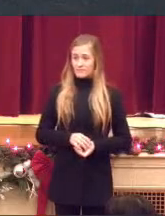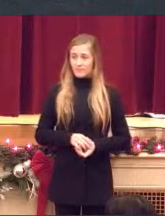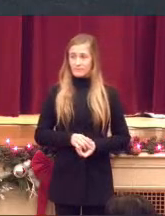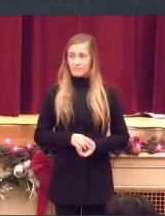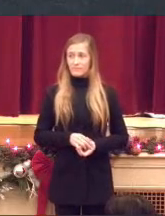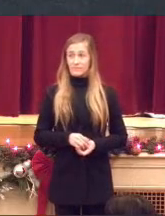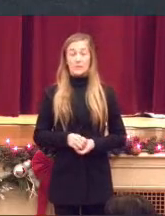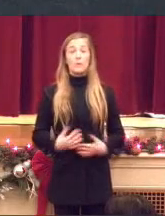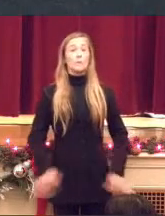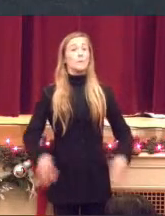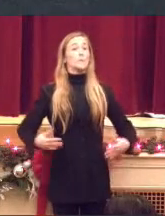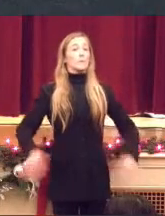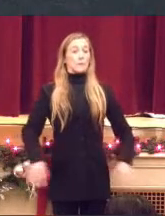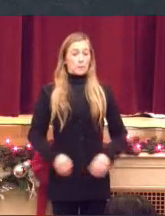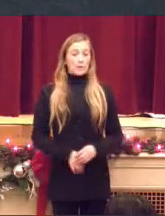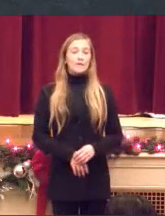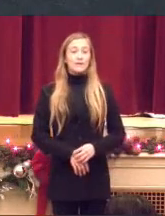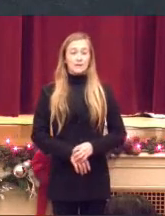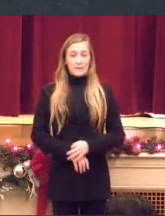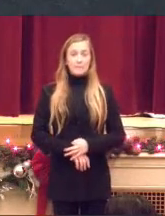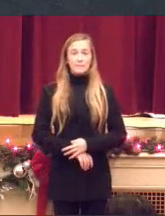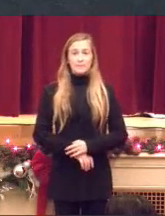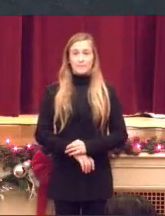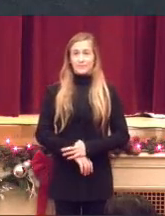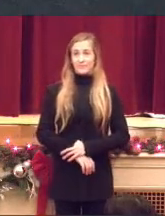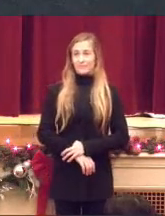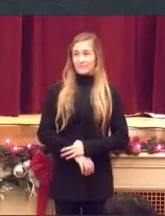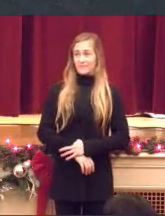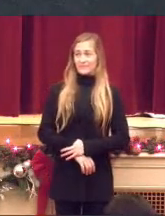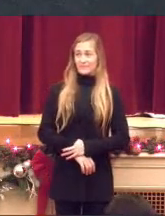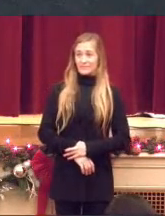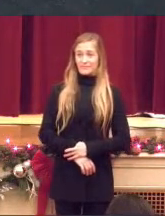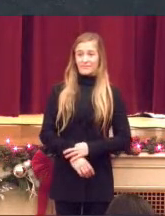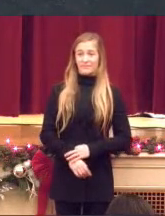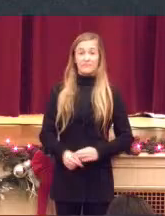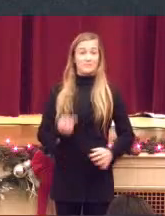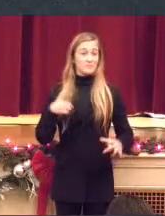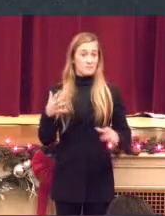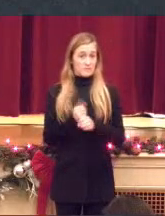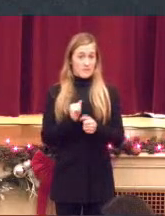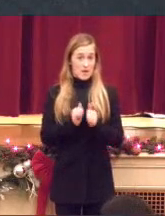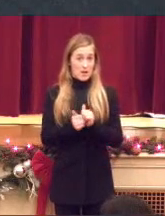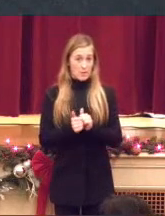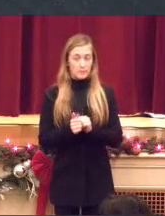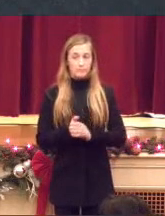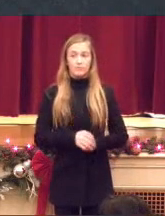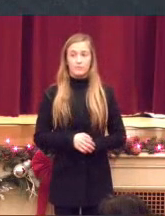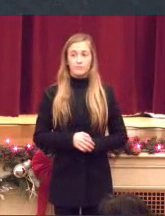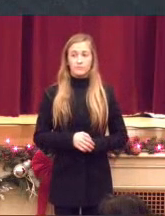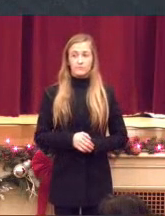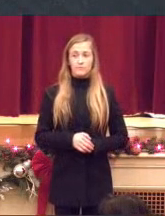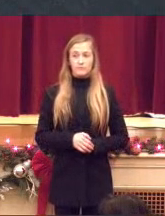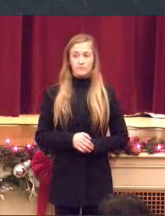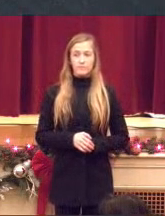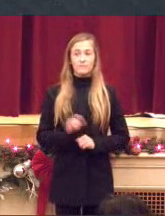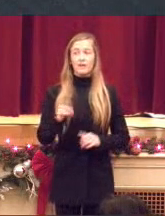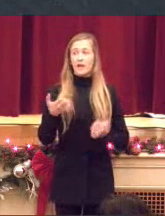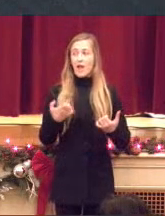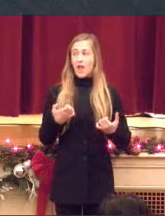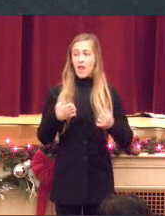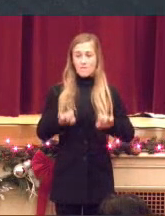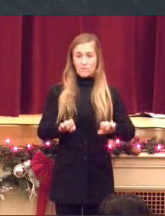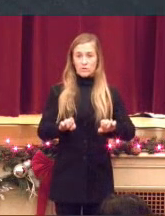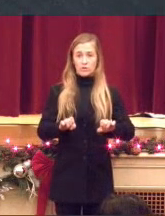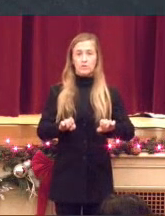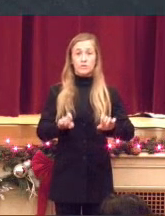Whoa. I would summarize it this way. This is an effort to